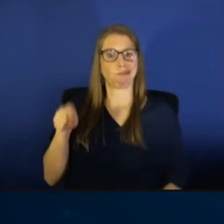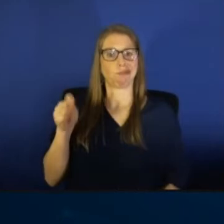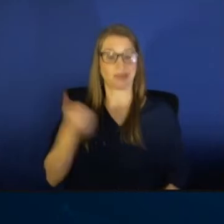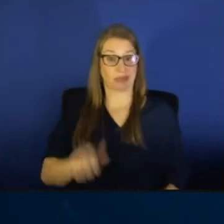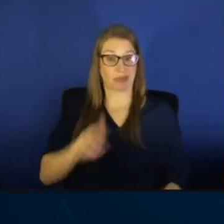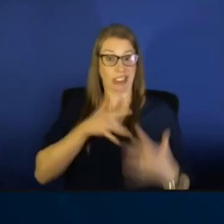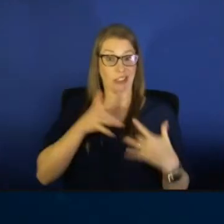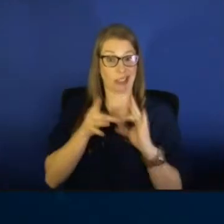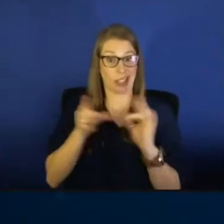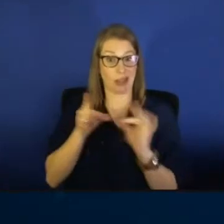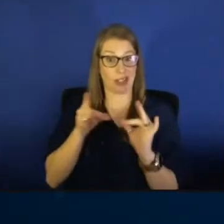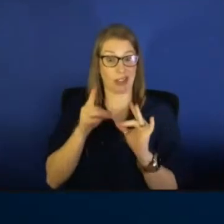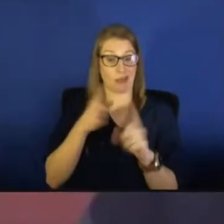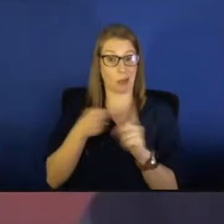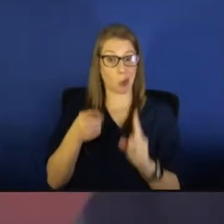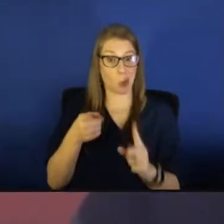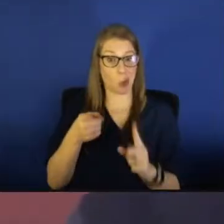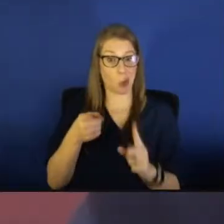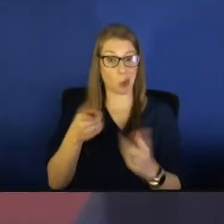on your end?